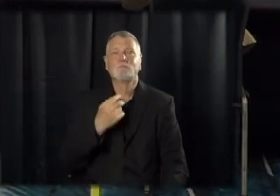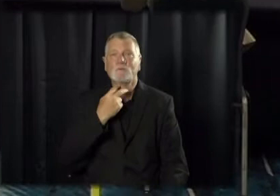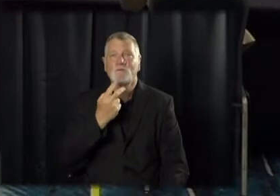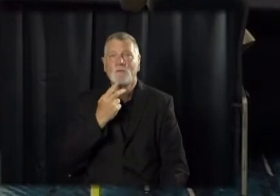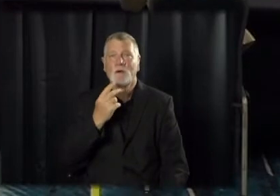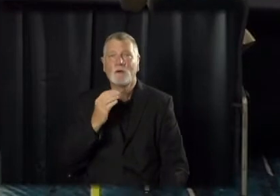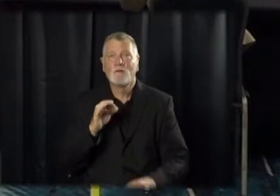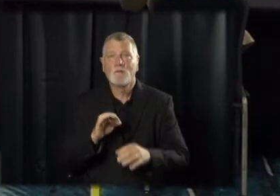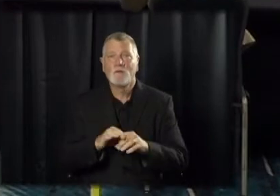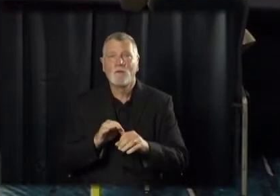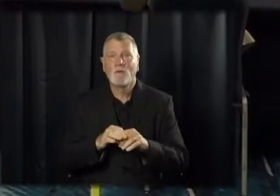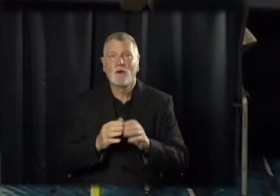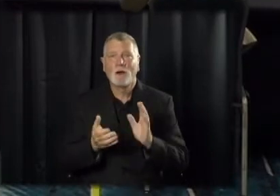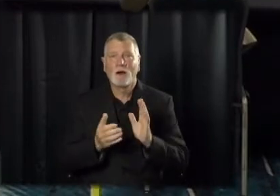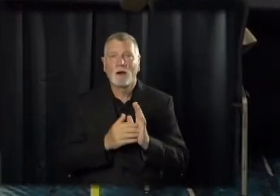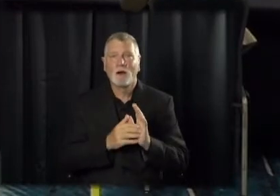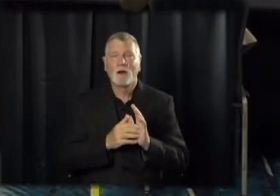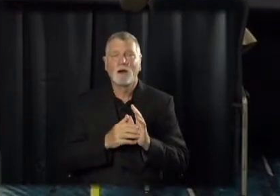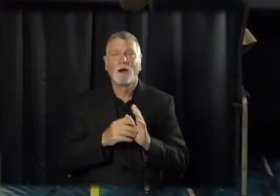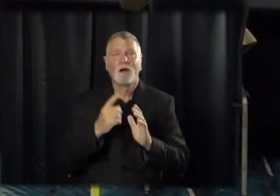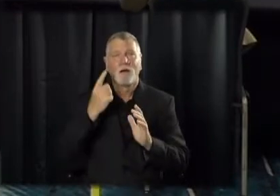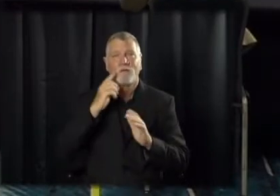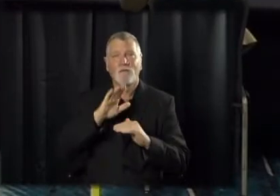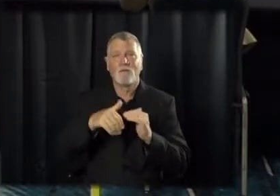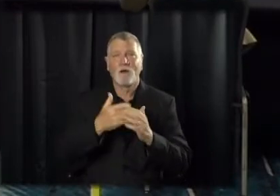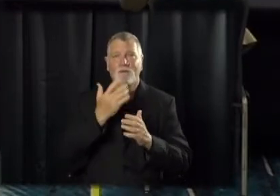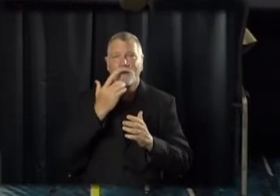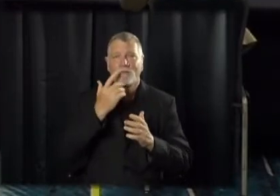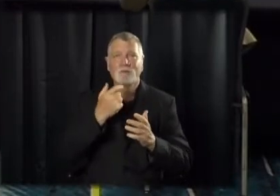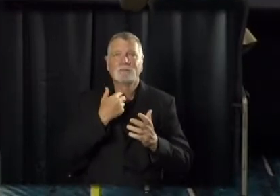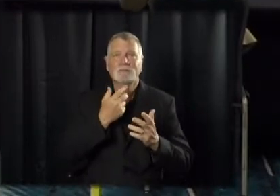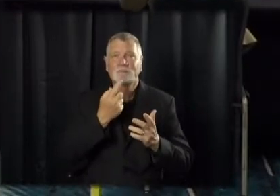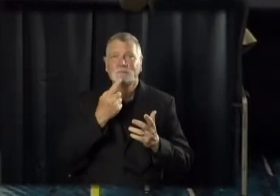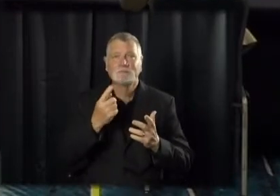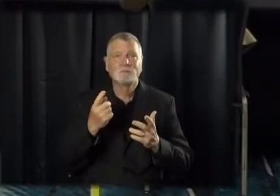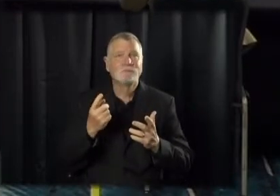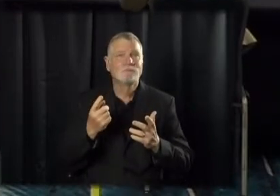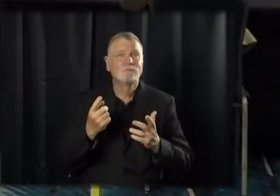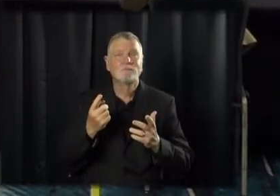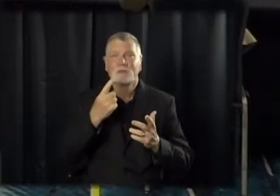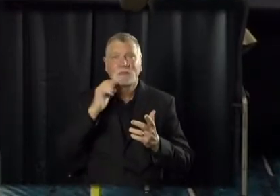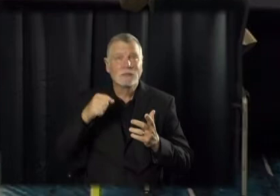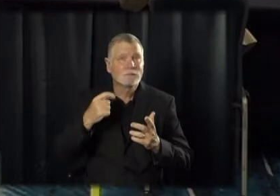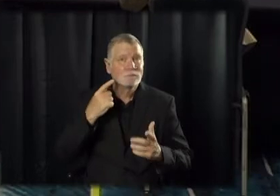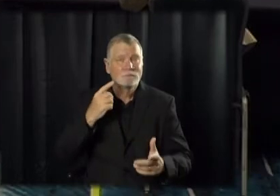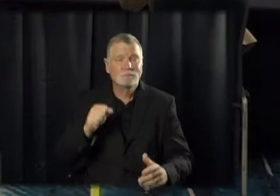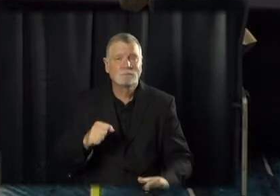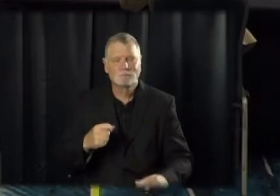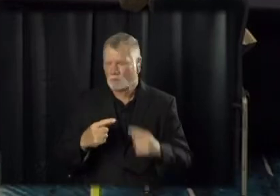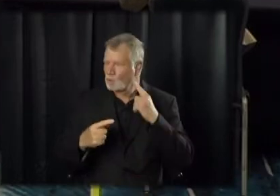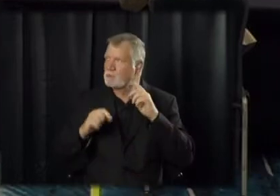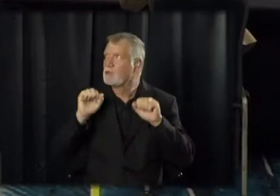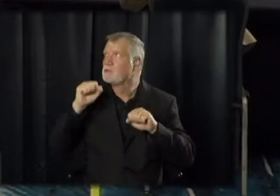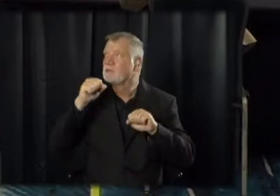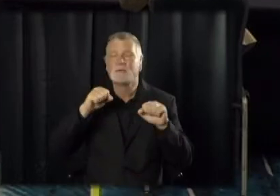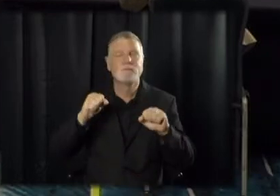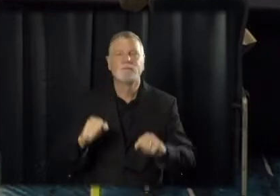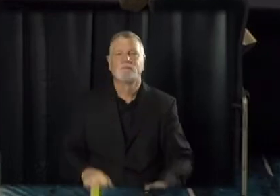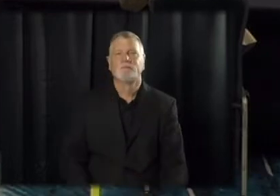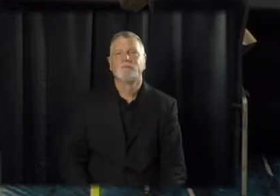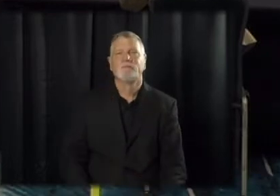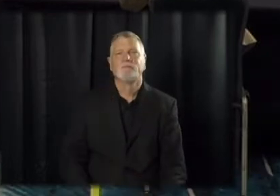may, and ask first for all in favor. All in favor, please say yes. Yes. Yes. Yes.